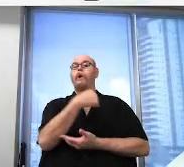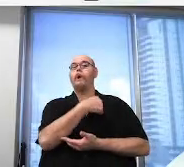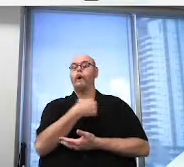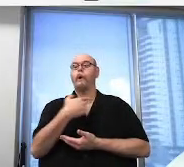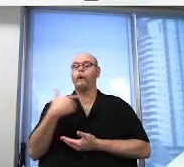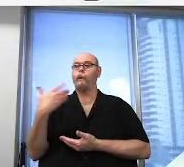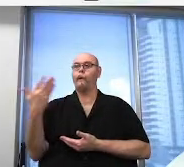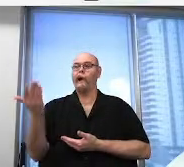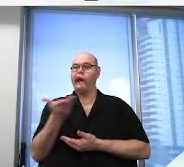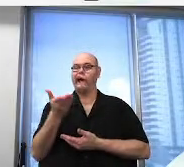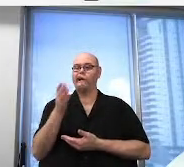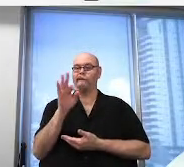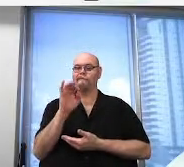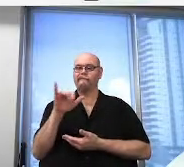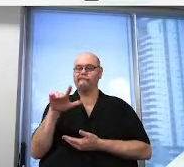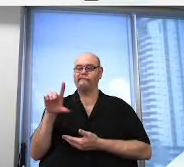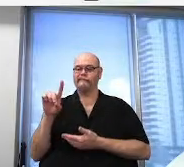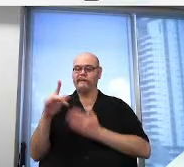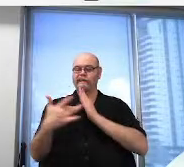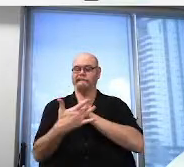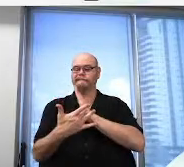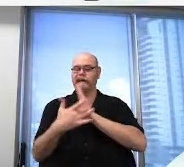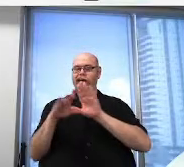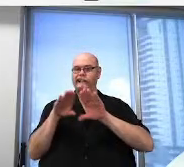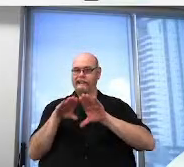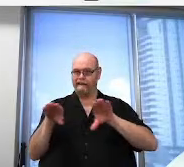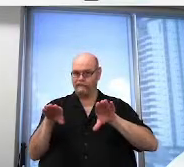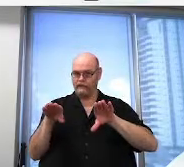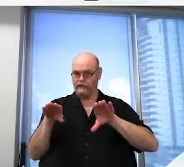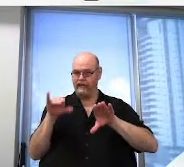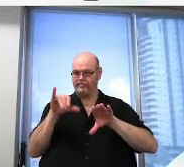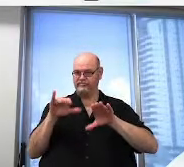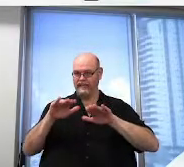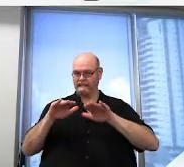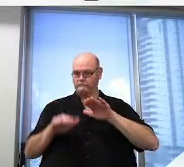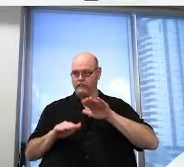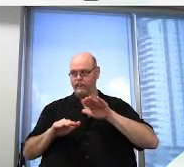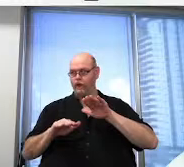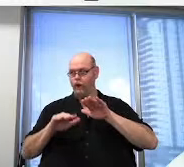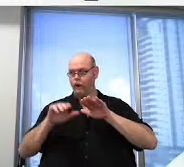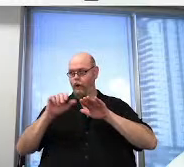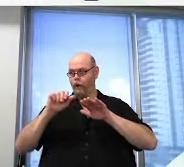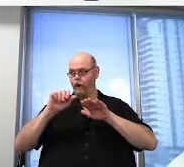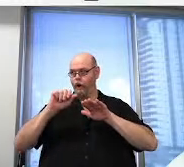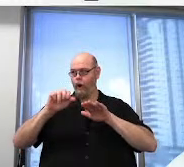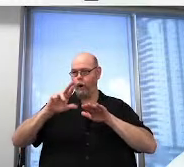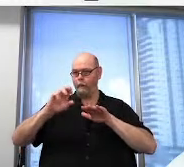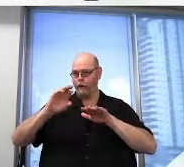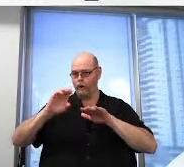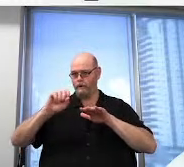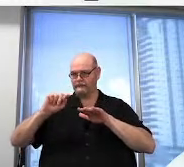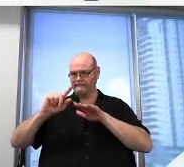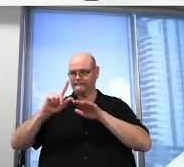We hire at field tech levels generally. What does that mean? That's a level below below the arborists that report into